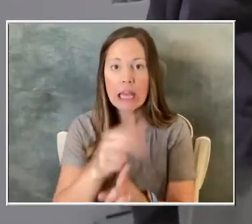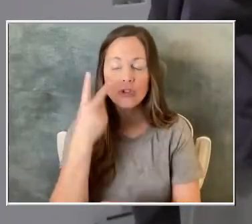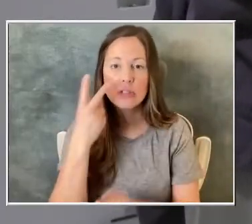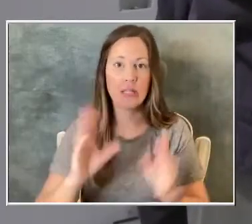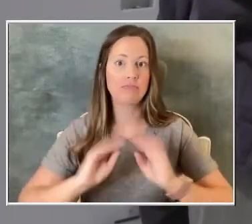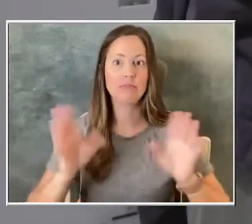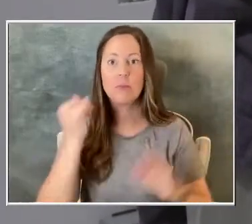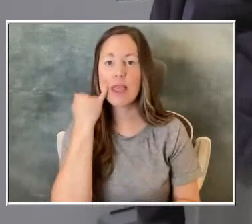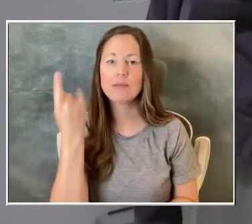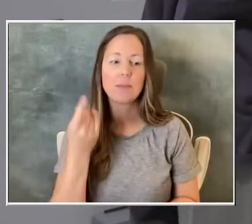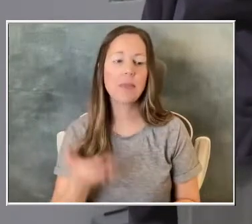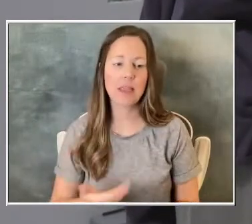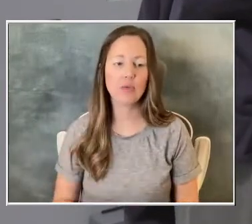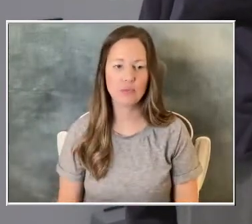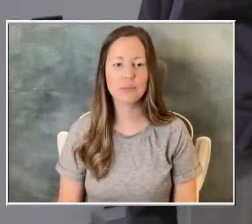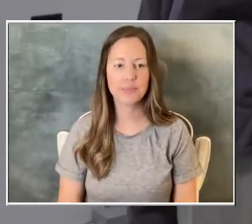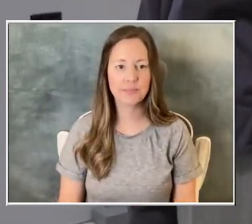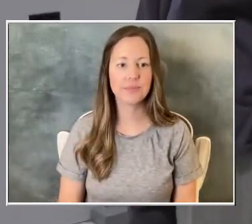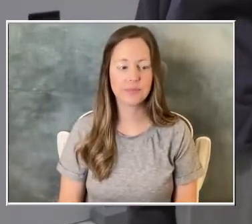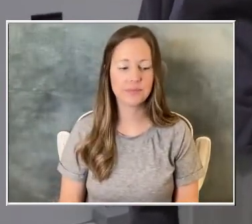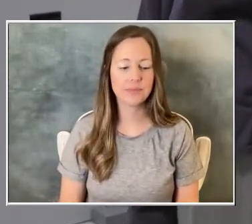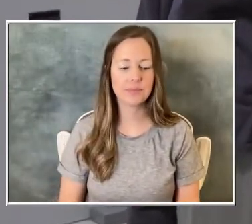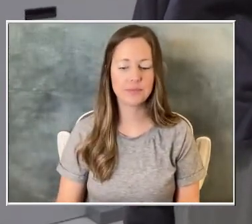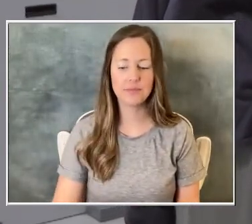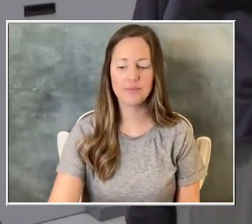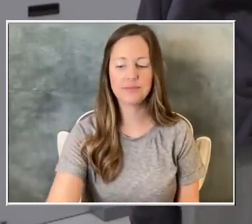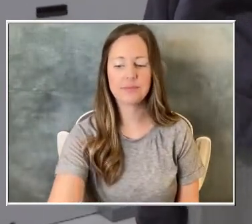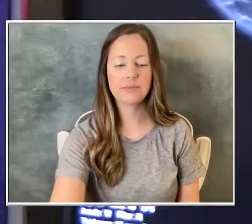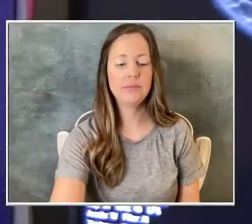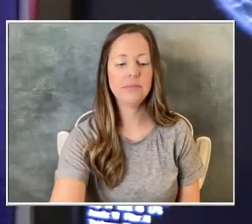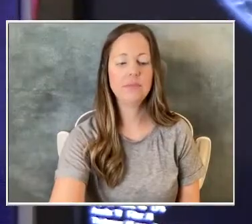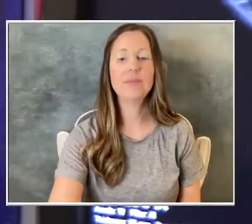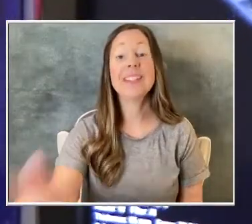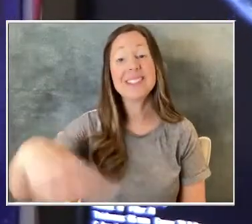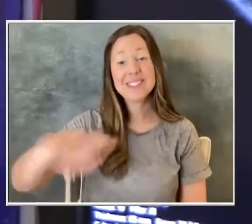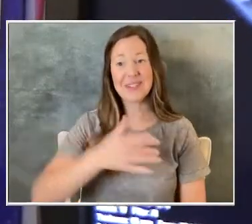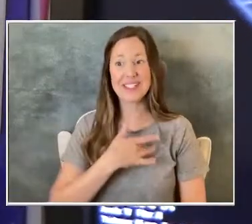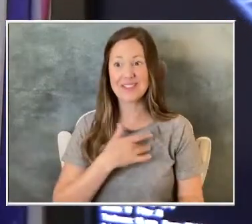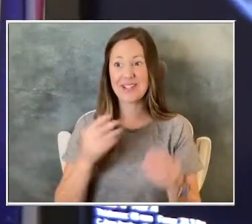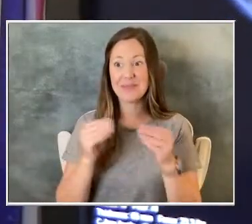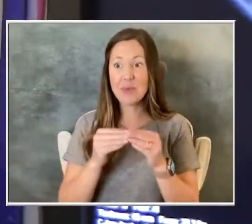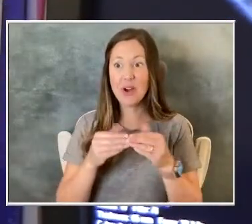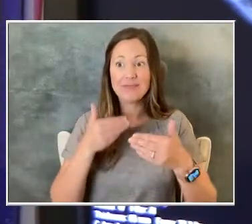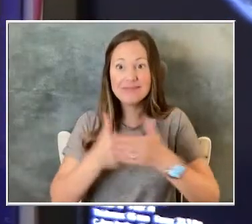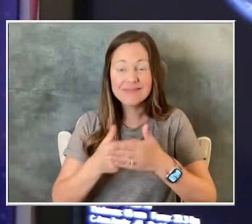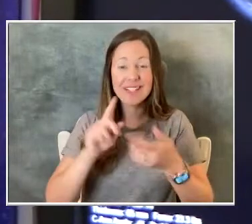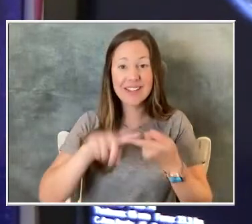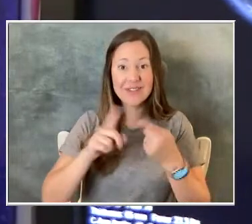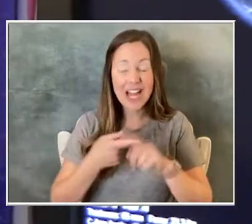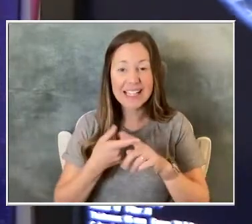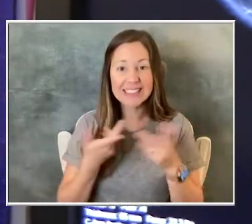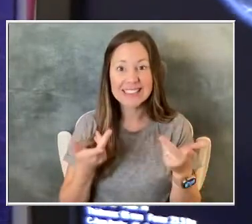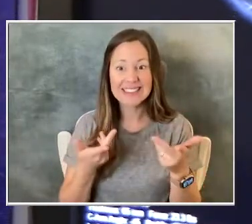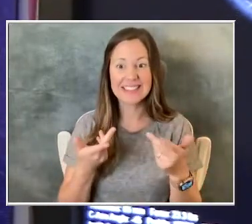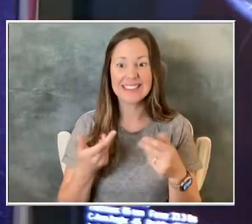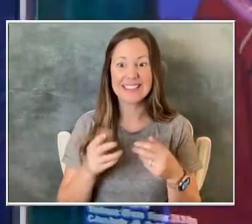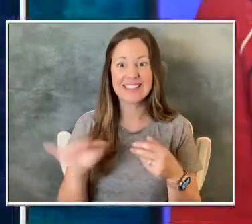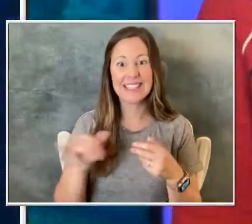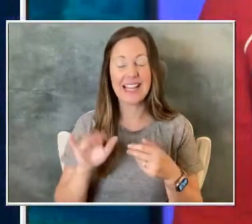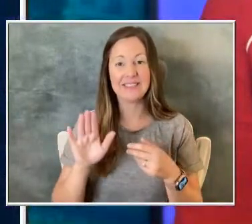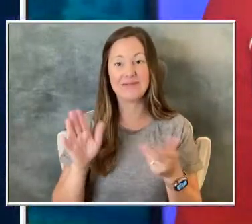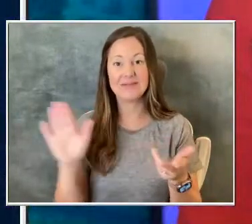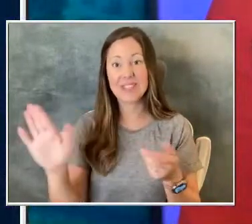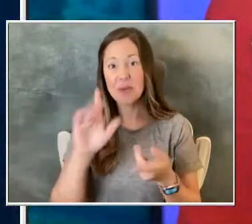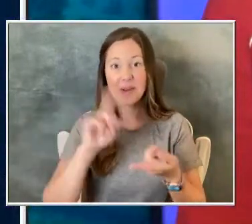there. So do you all feel closer because of this trip? What does it bring out in you? Kind of this girl friendship and